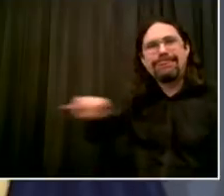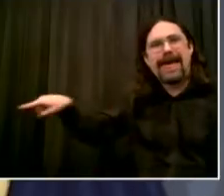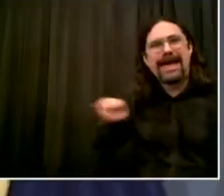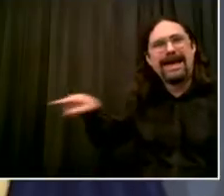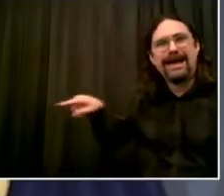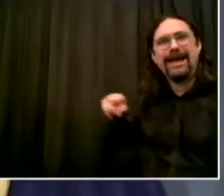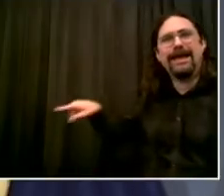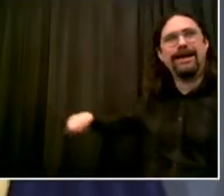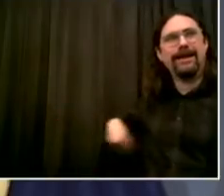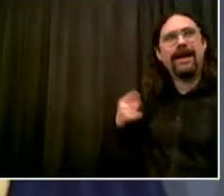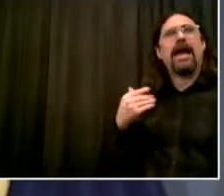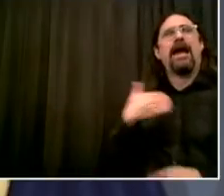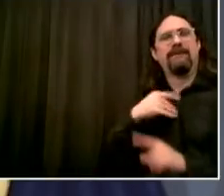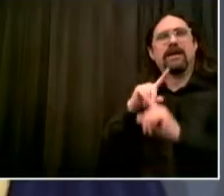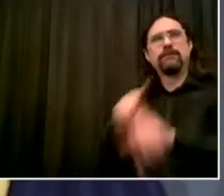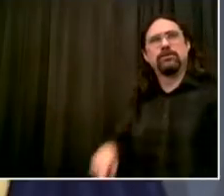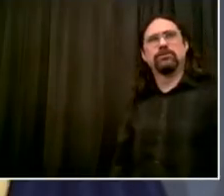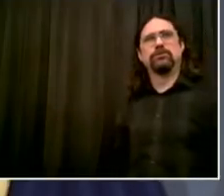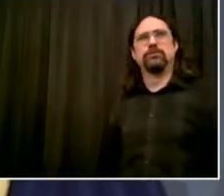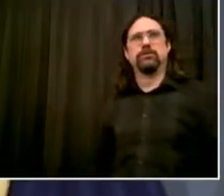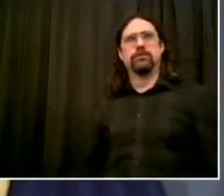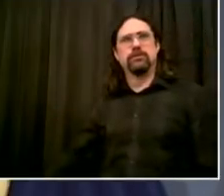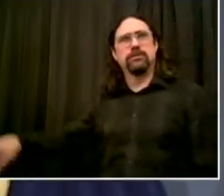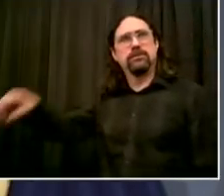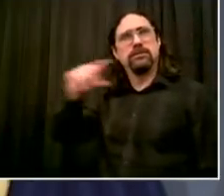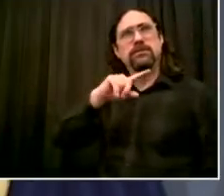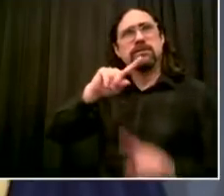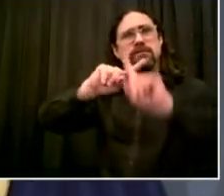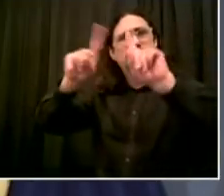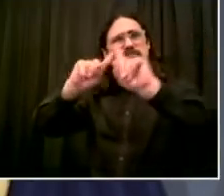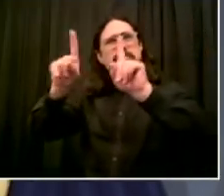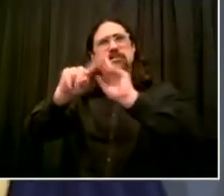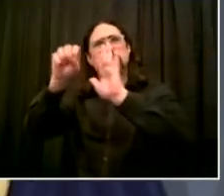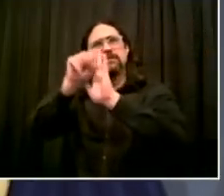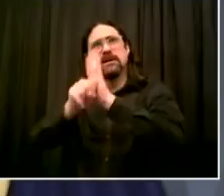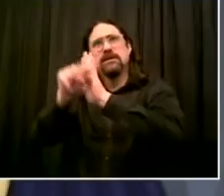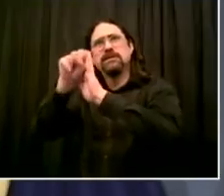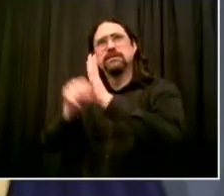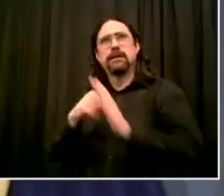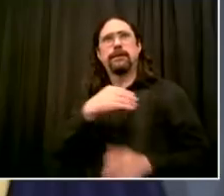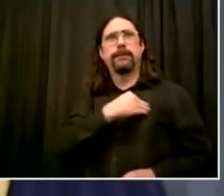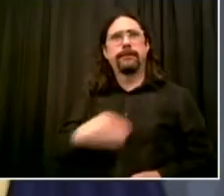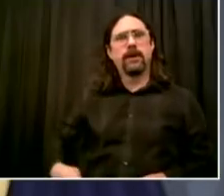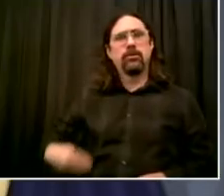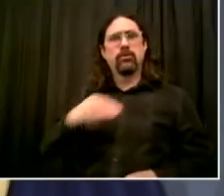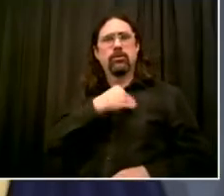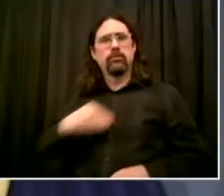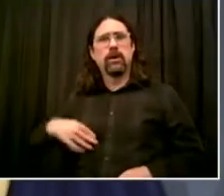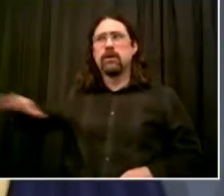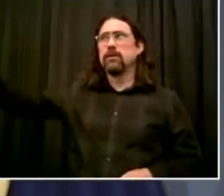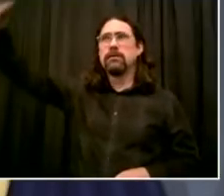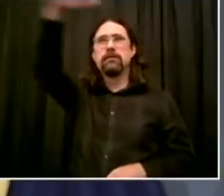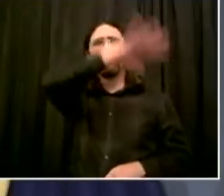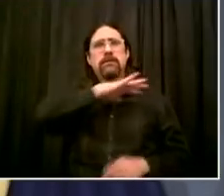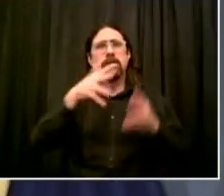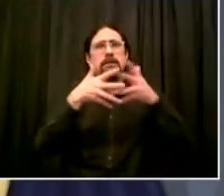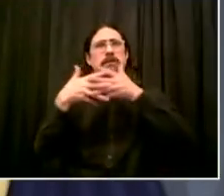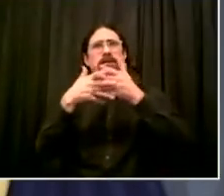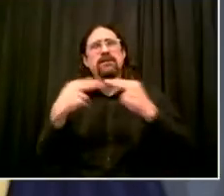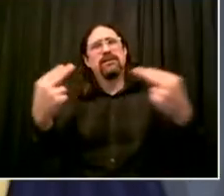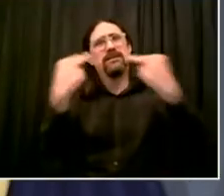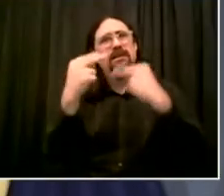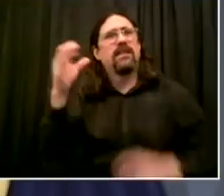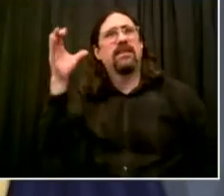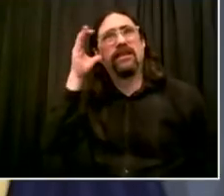pain that are simply a horrible reminder, people speaking out is a good thing. You know,